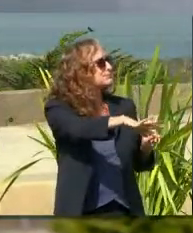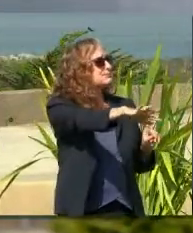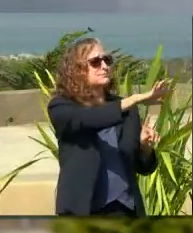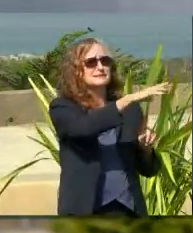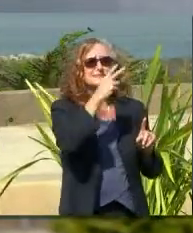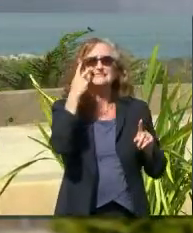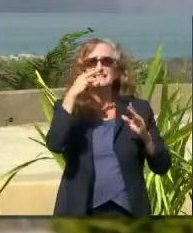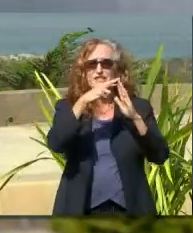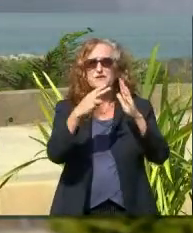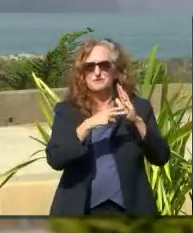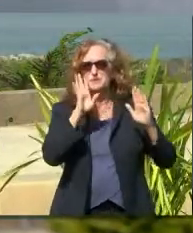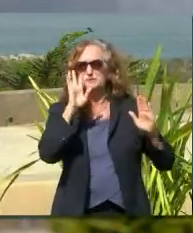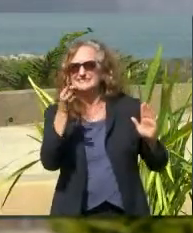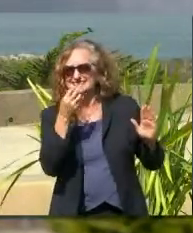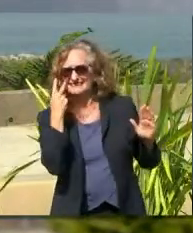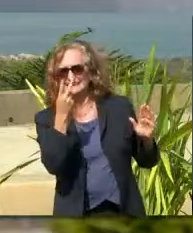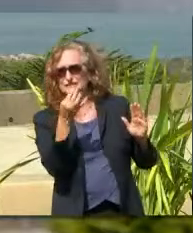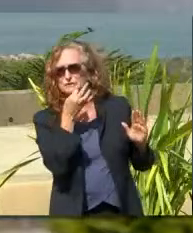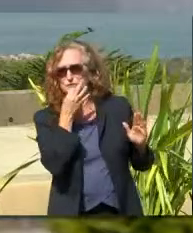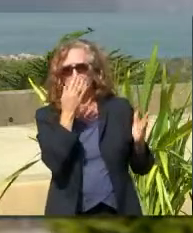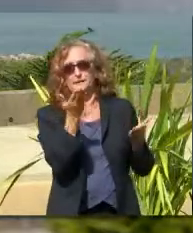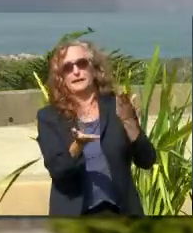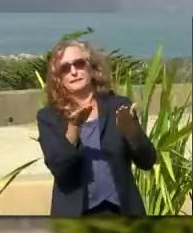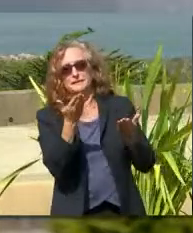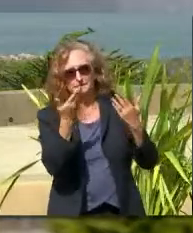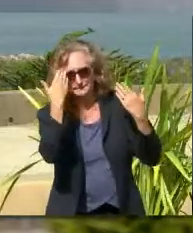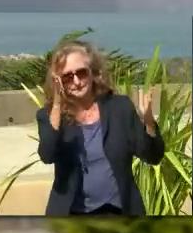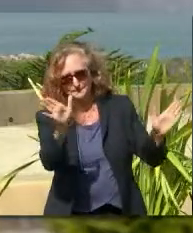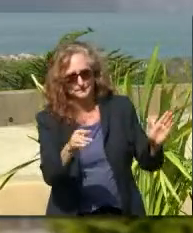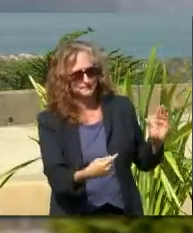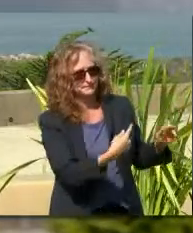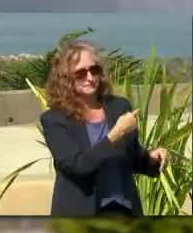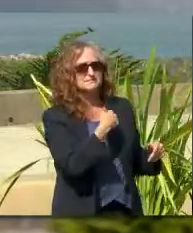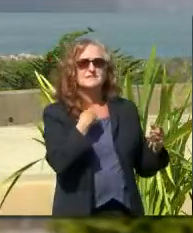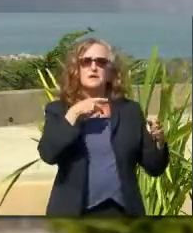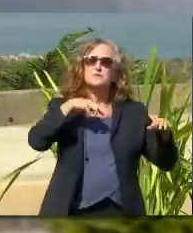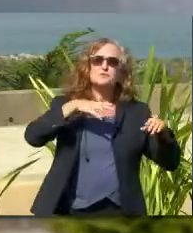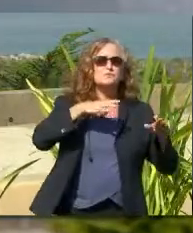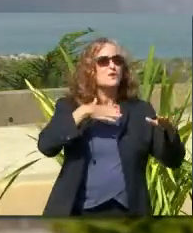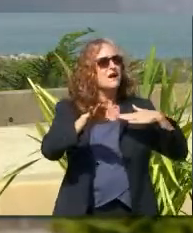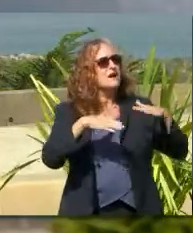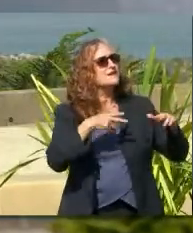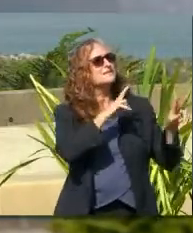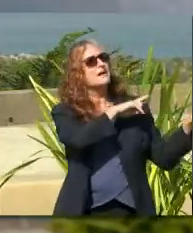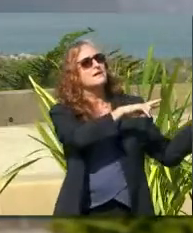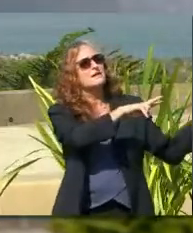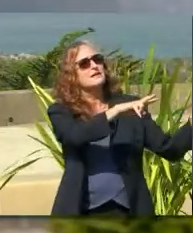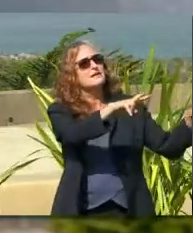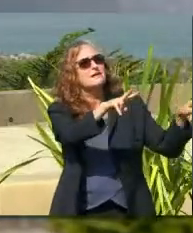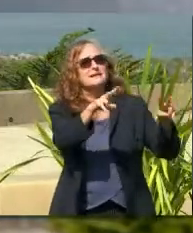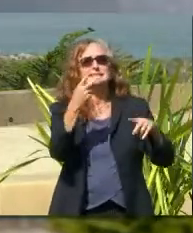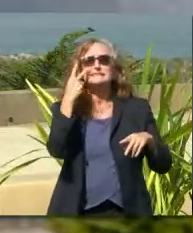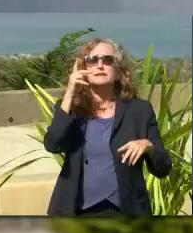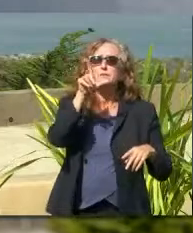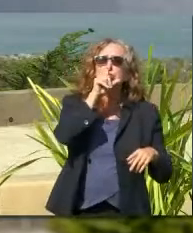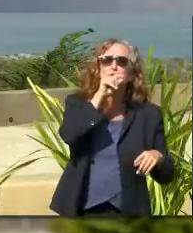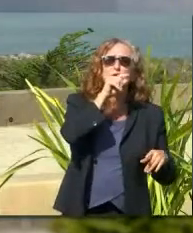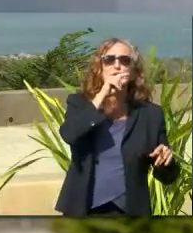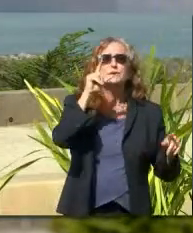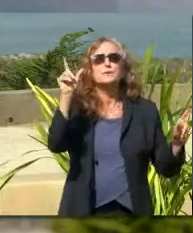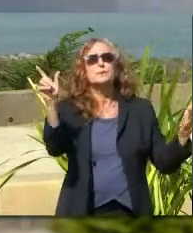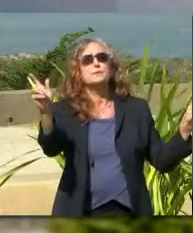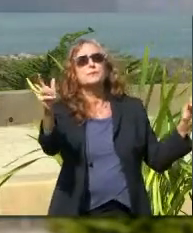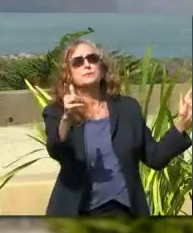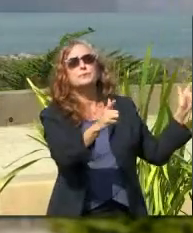Gate Bridge will make an appearance maybe later on this year, and I was just in awe of the number of birds and the